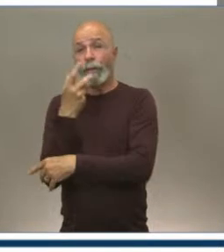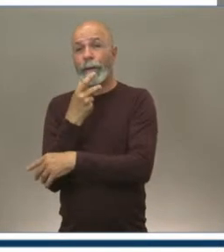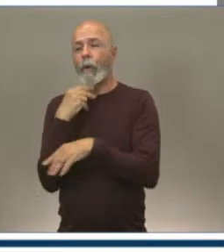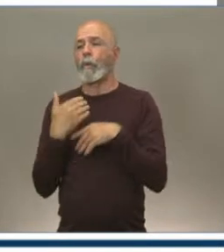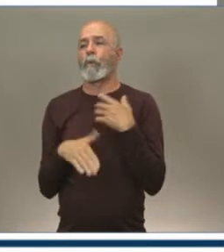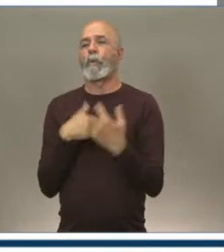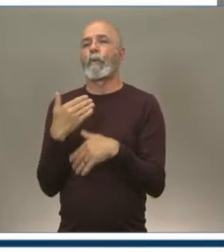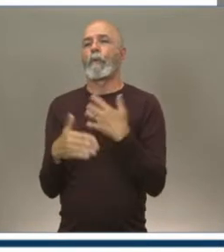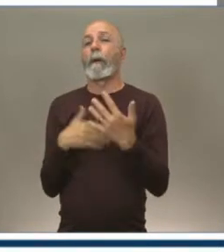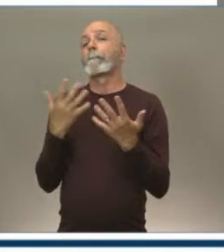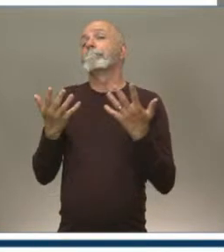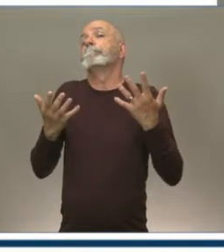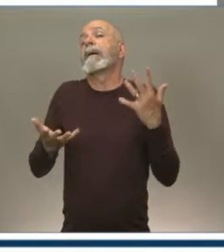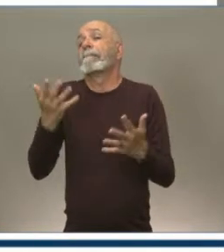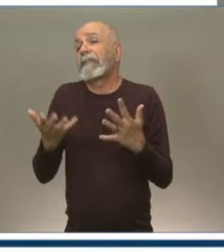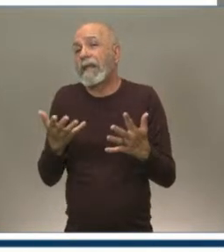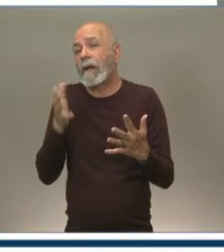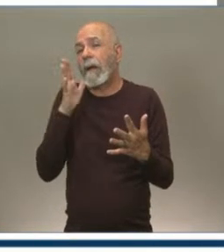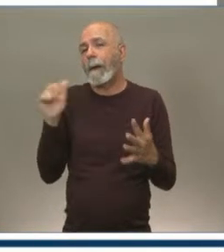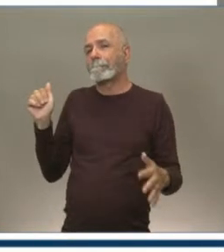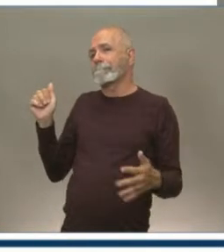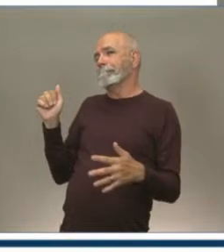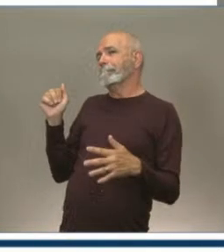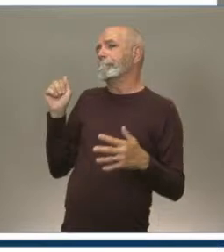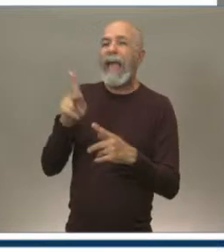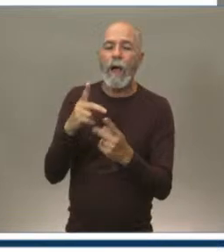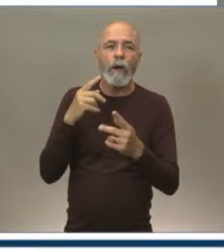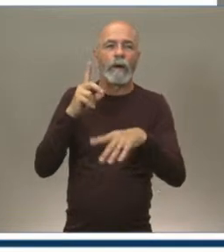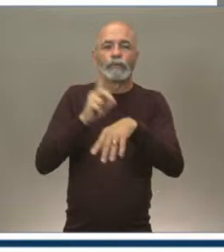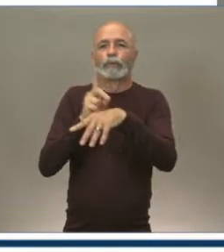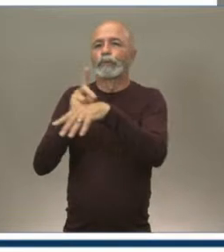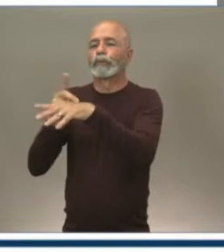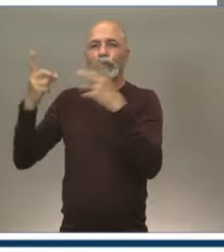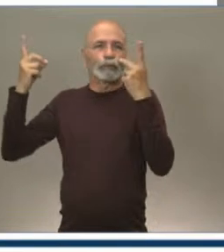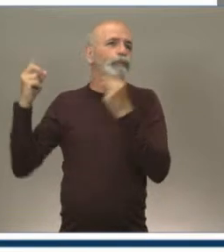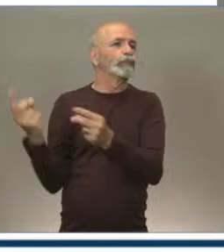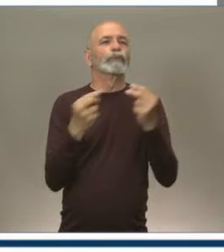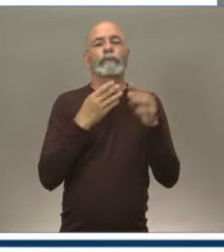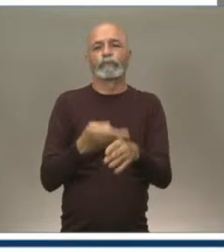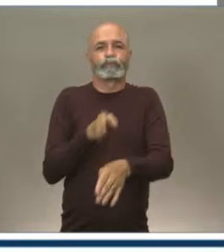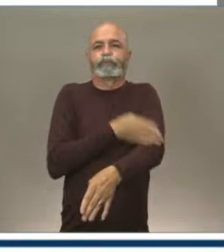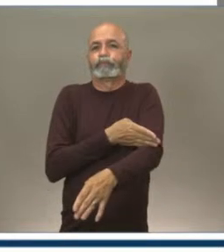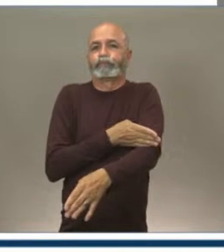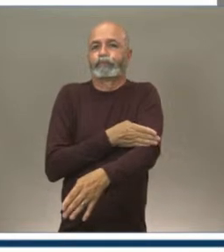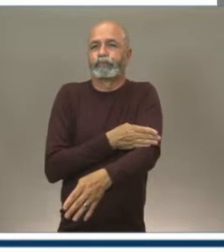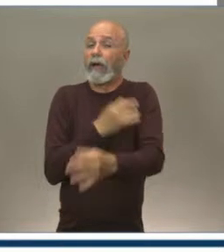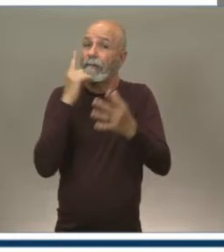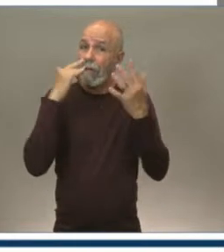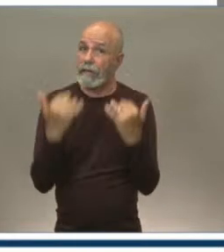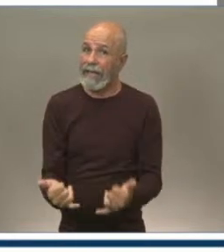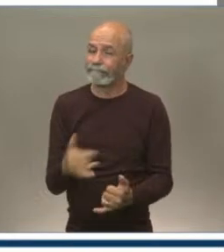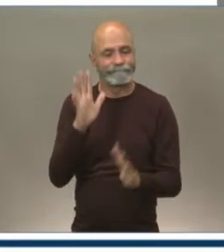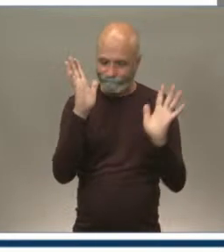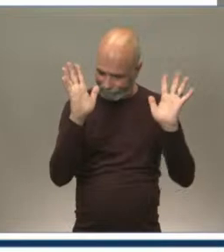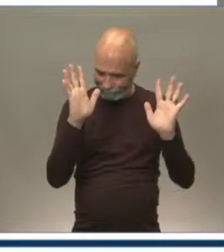get back to doing many of the things that we've had to give up. For now, follow the public health protocols, stay close to home,